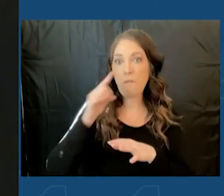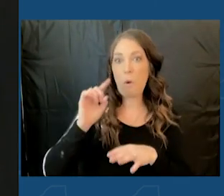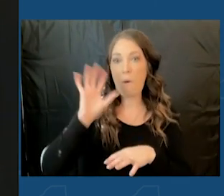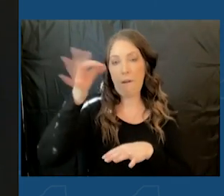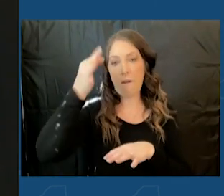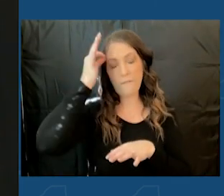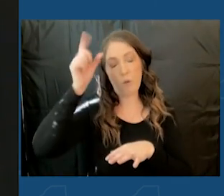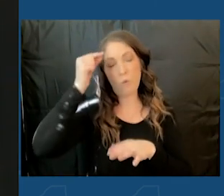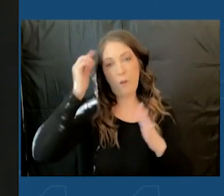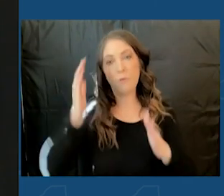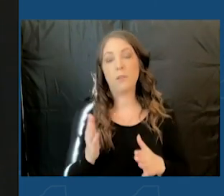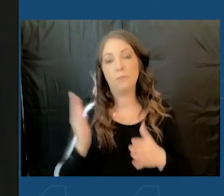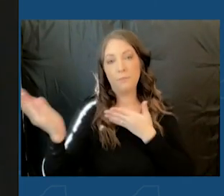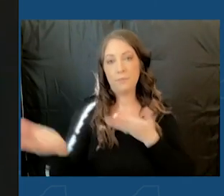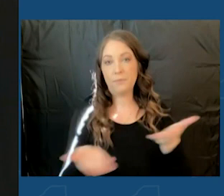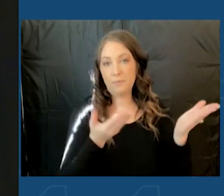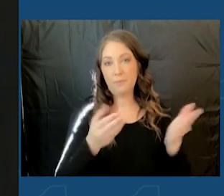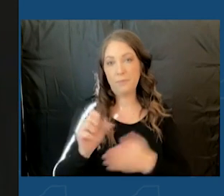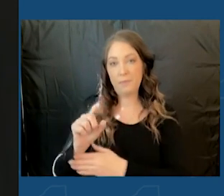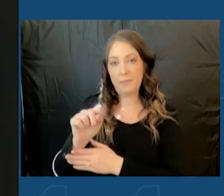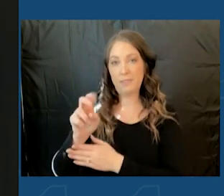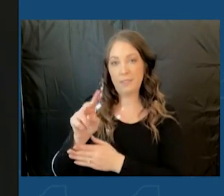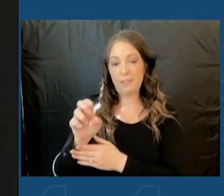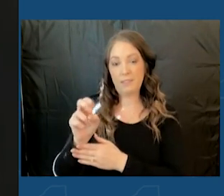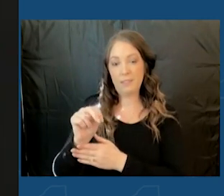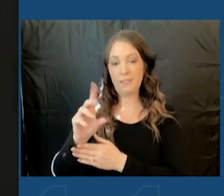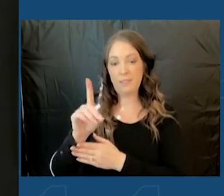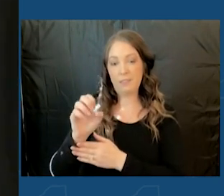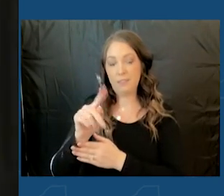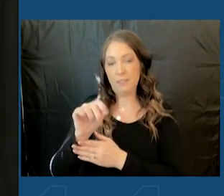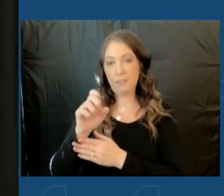and gentlemen, ATF Director Detelbeck.